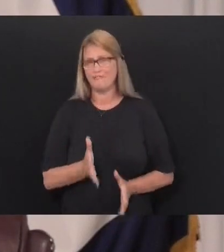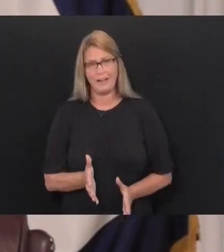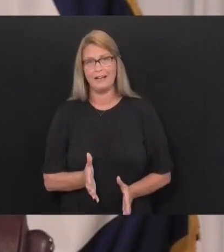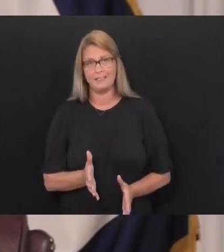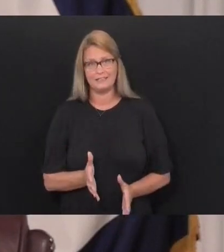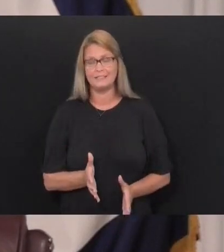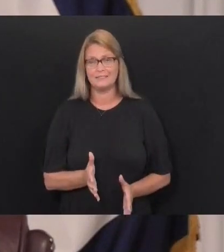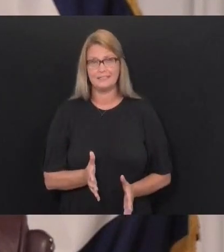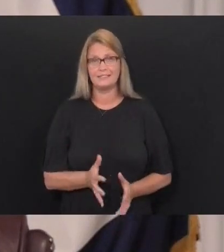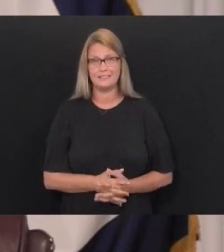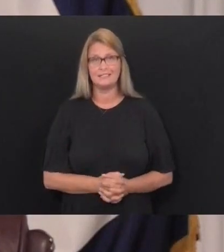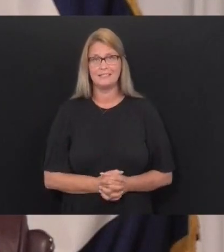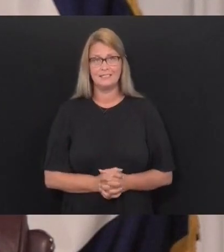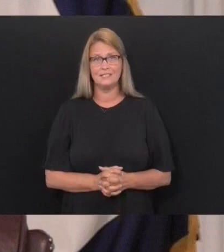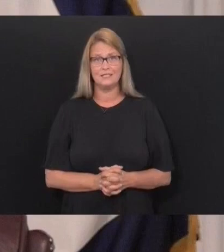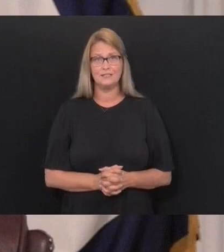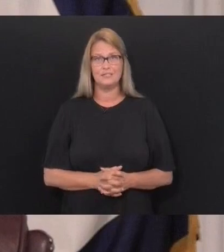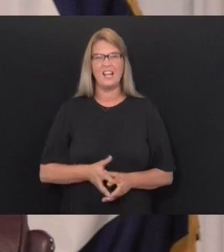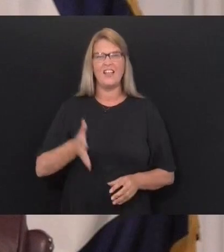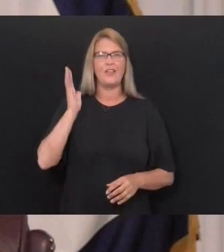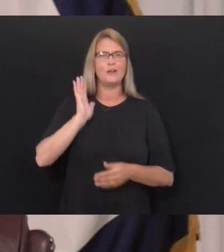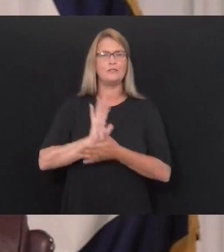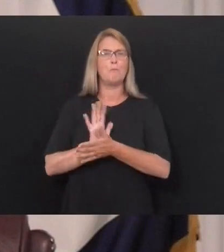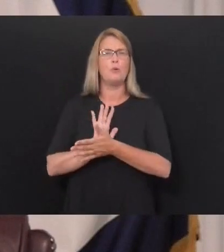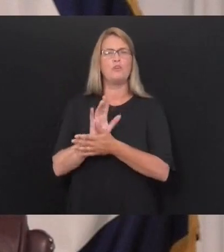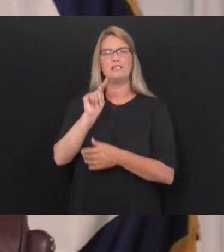So, we want everybody to do their part.